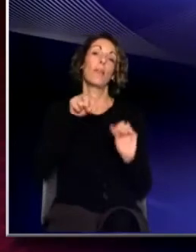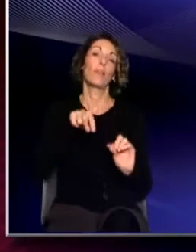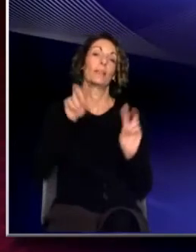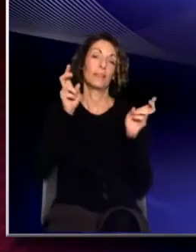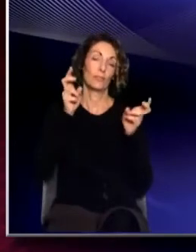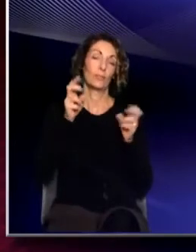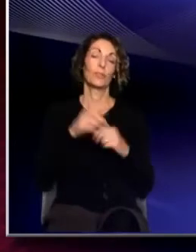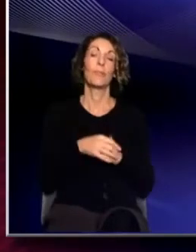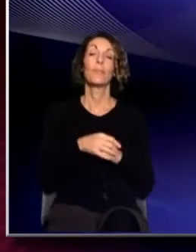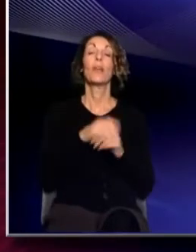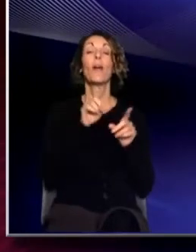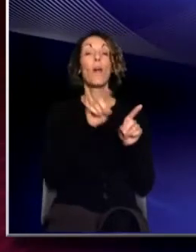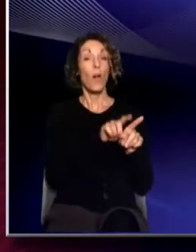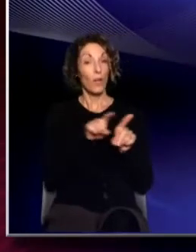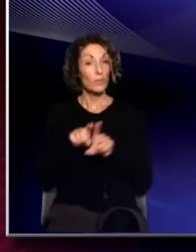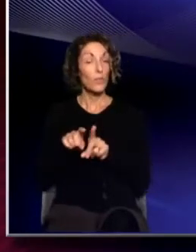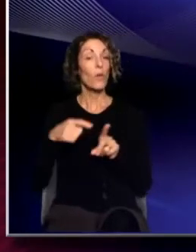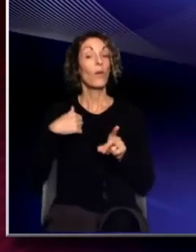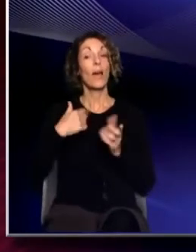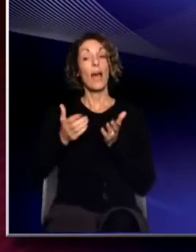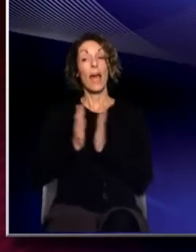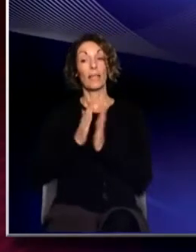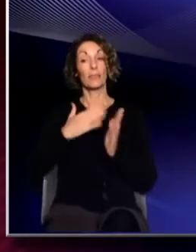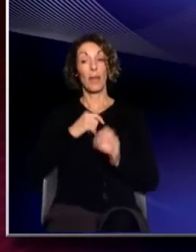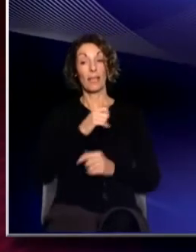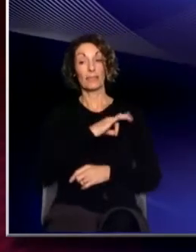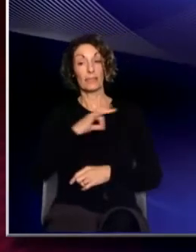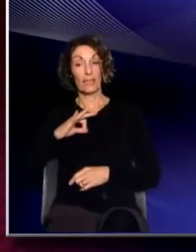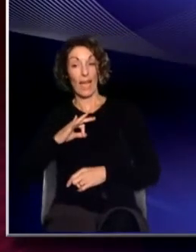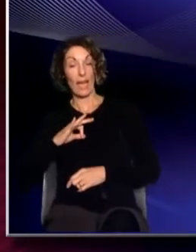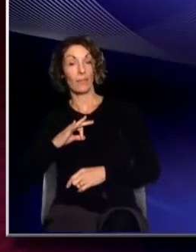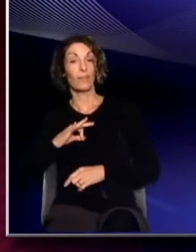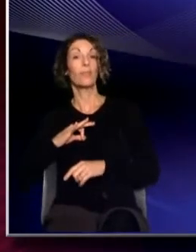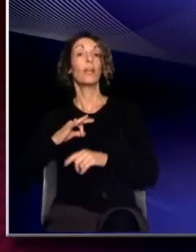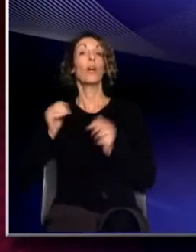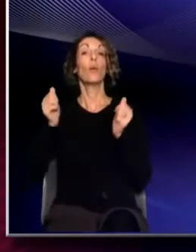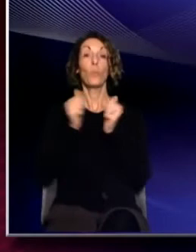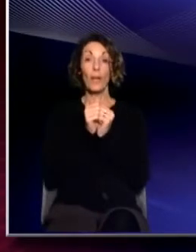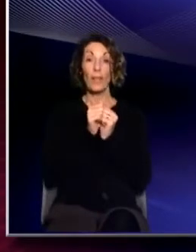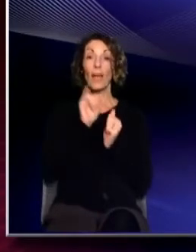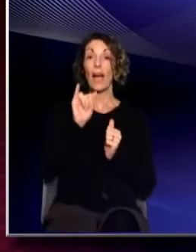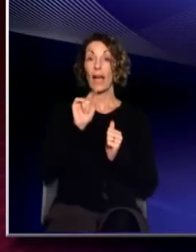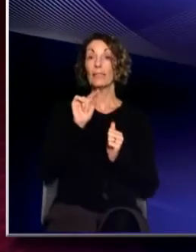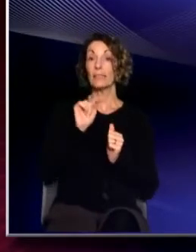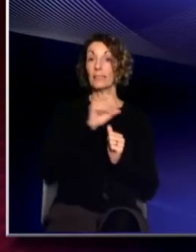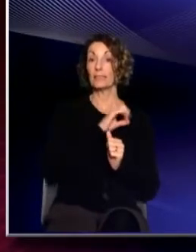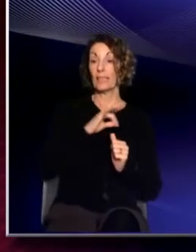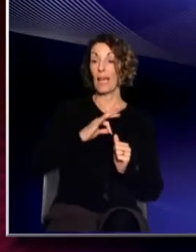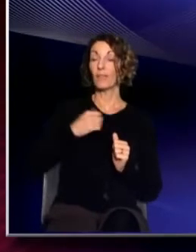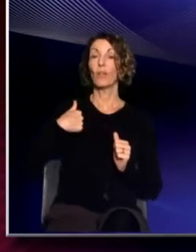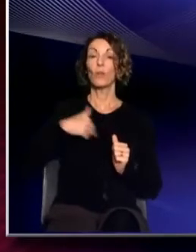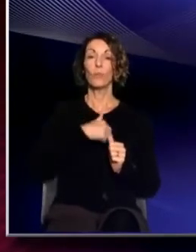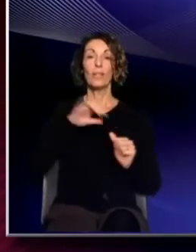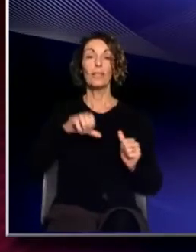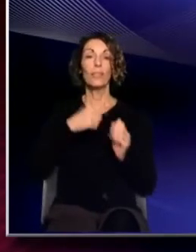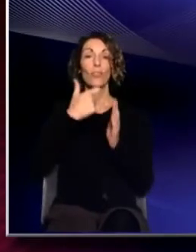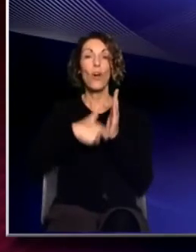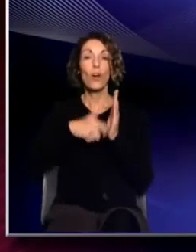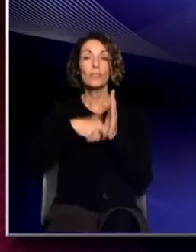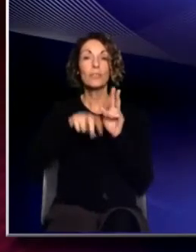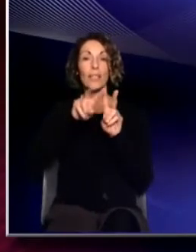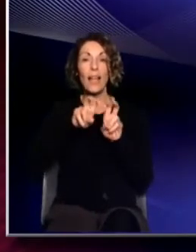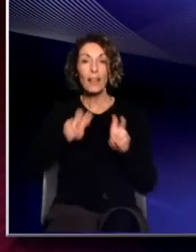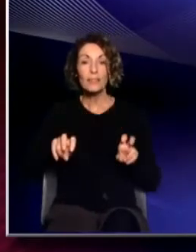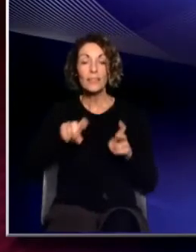In addition, I had my staff, in conjunction and in partnership with IT, we did a cost analysis, a